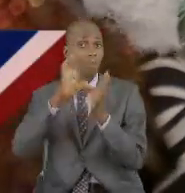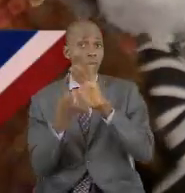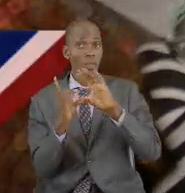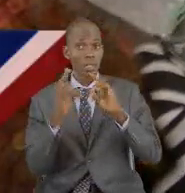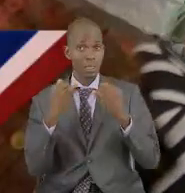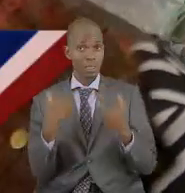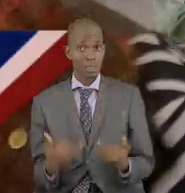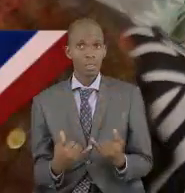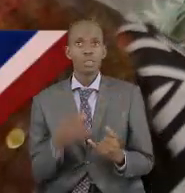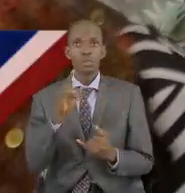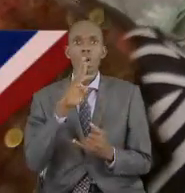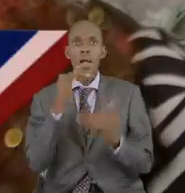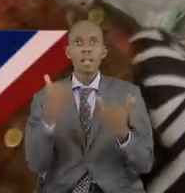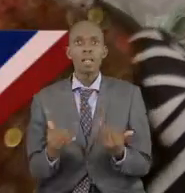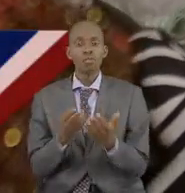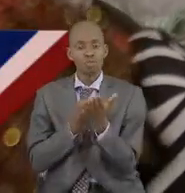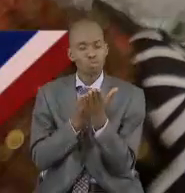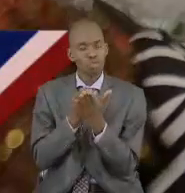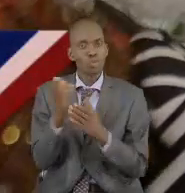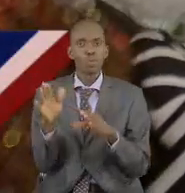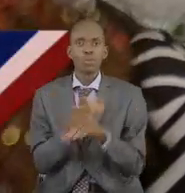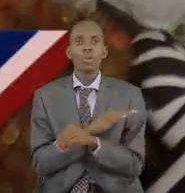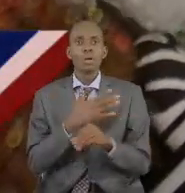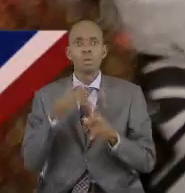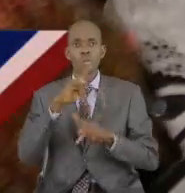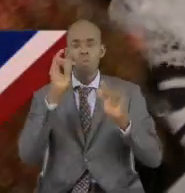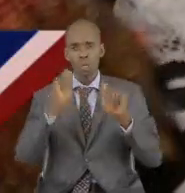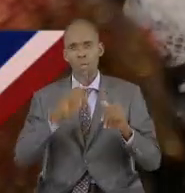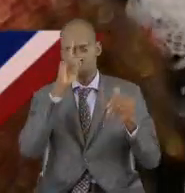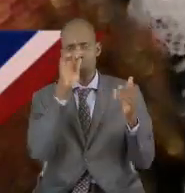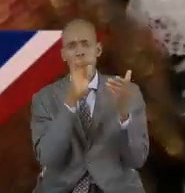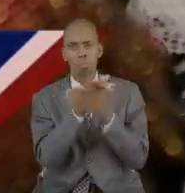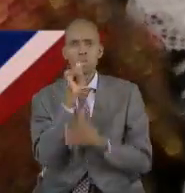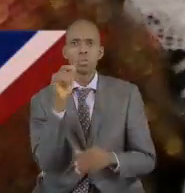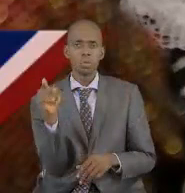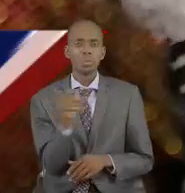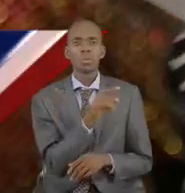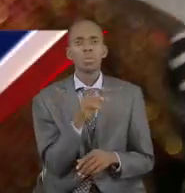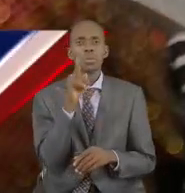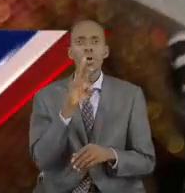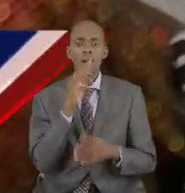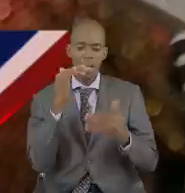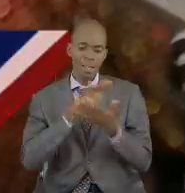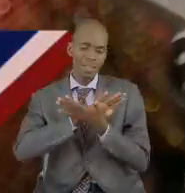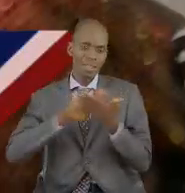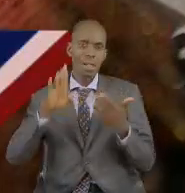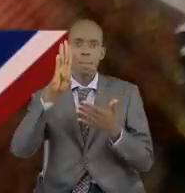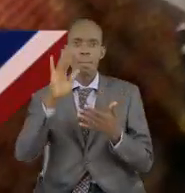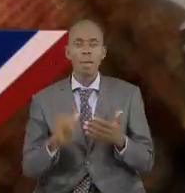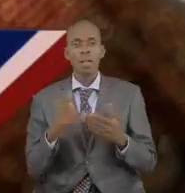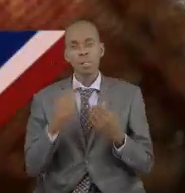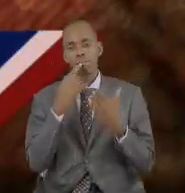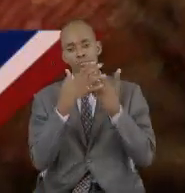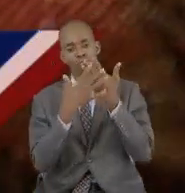you're truthful, you are trustable, and your words are trustworthy. You are cleansed by the blood of the Lamb,